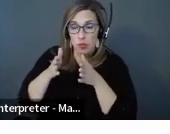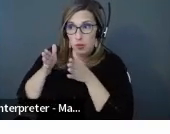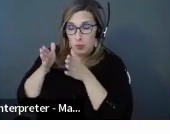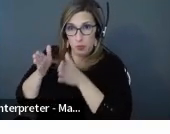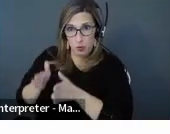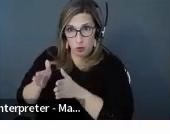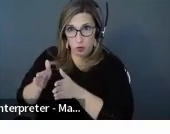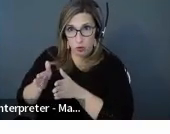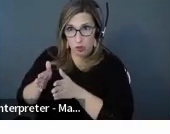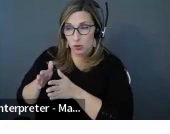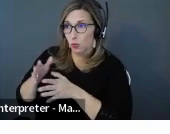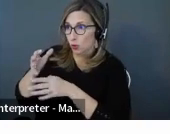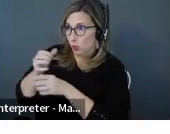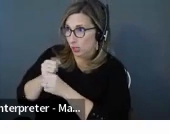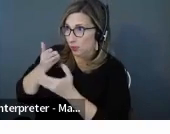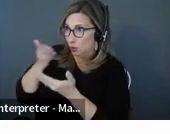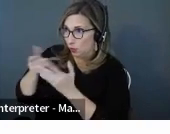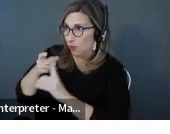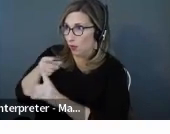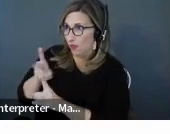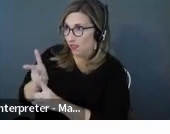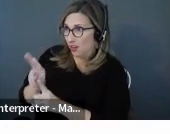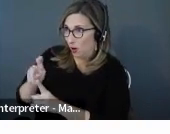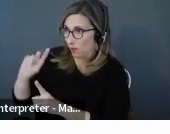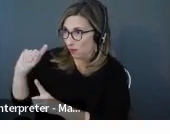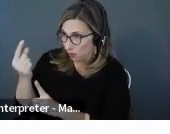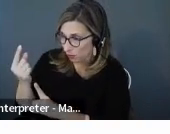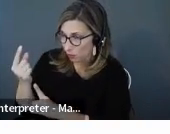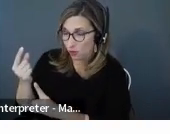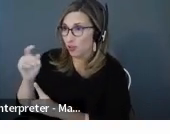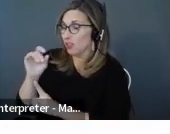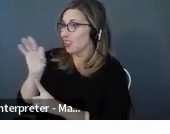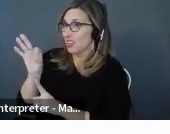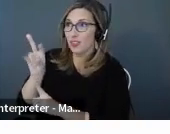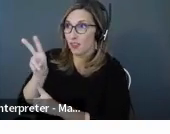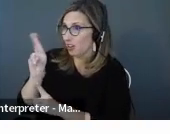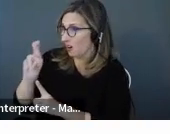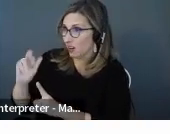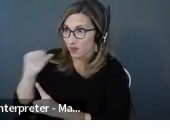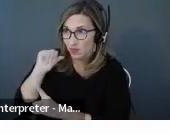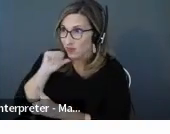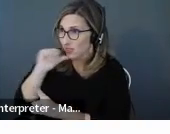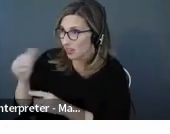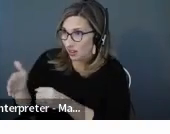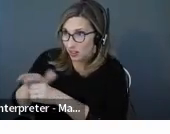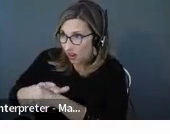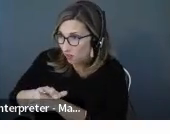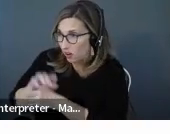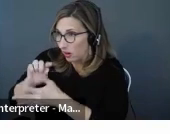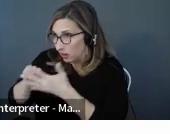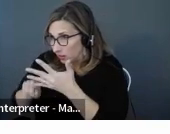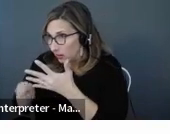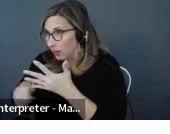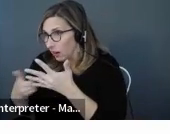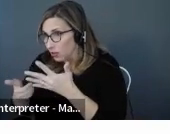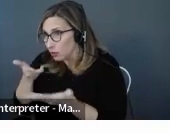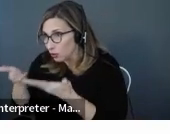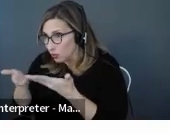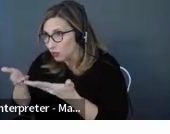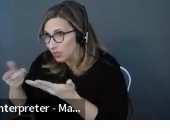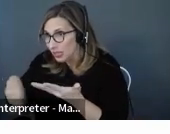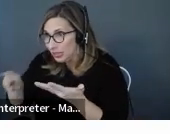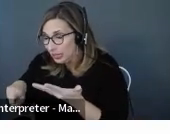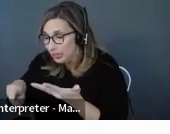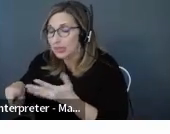covers first. And then the CSW would step in and cover the remaining services that they're